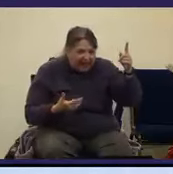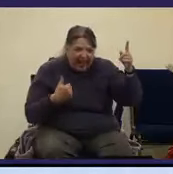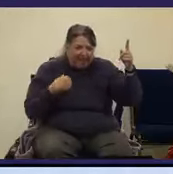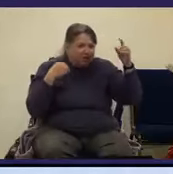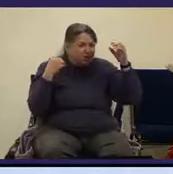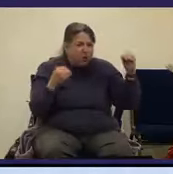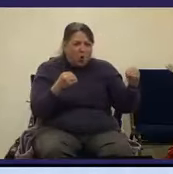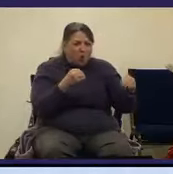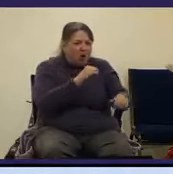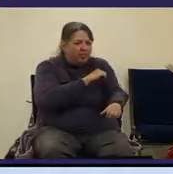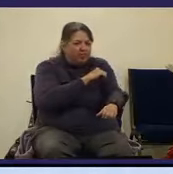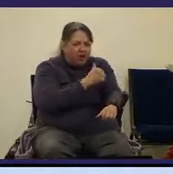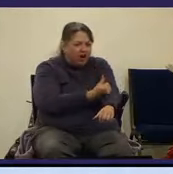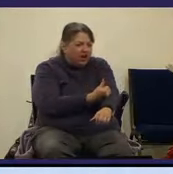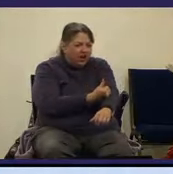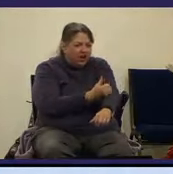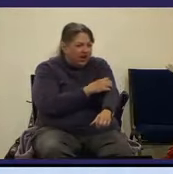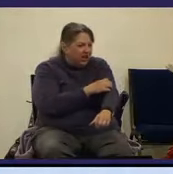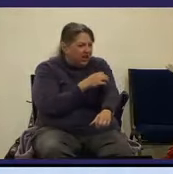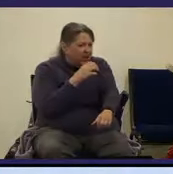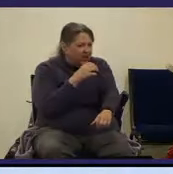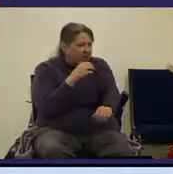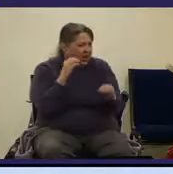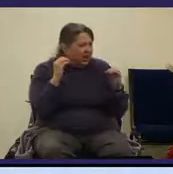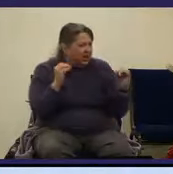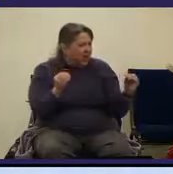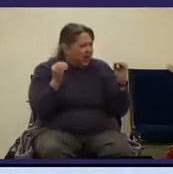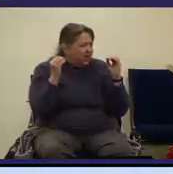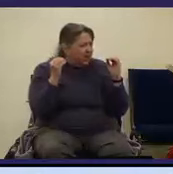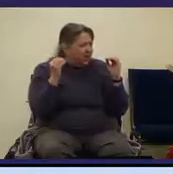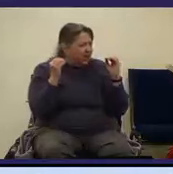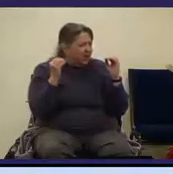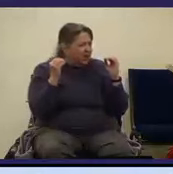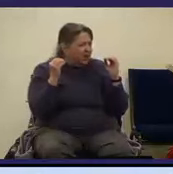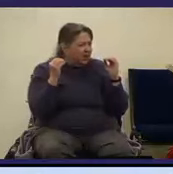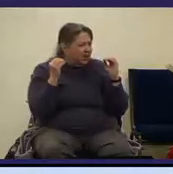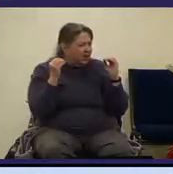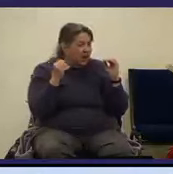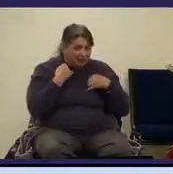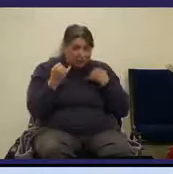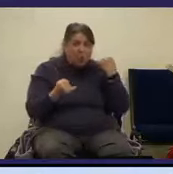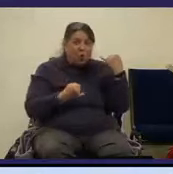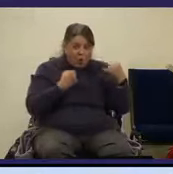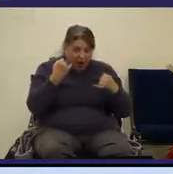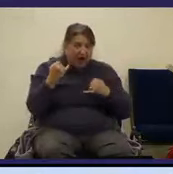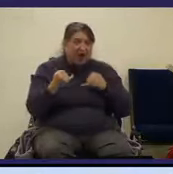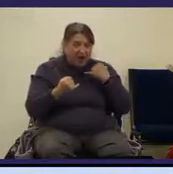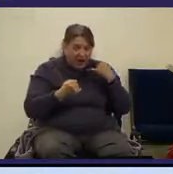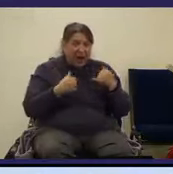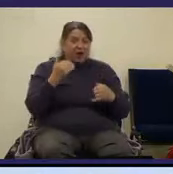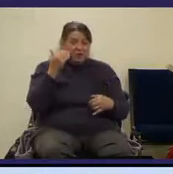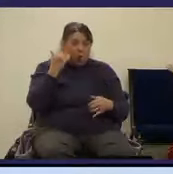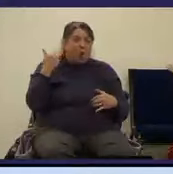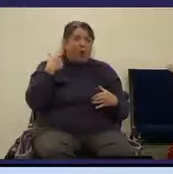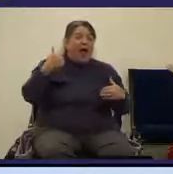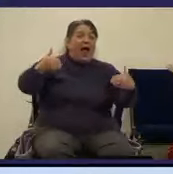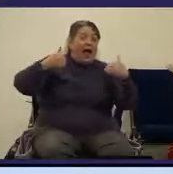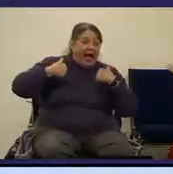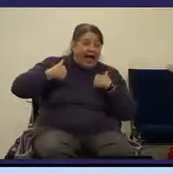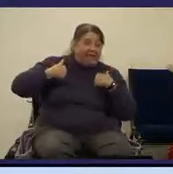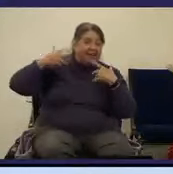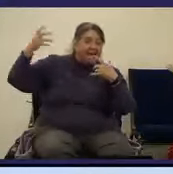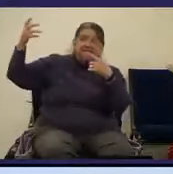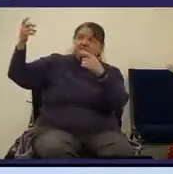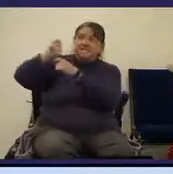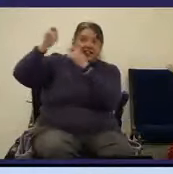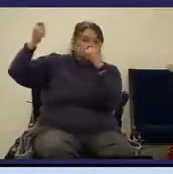authority over the people of God. And so there's joy in knowing that you and I have the victory. I think that what I meant is, I think